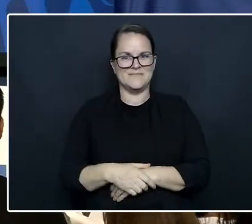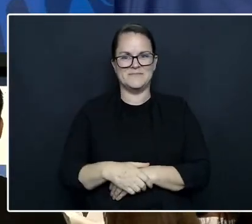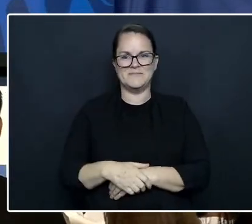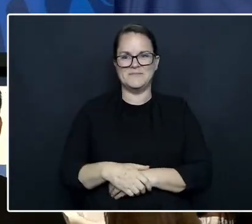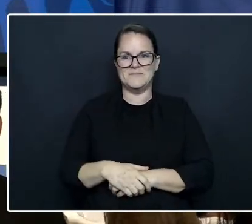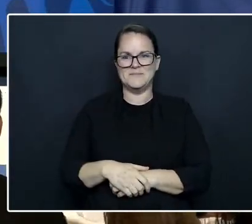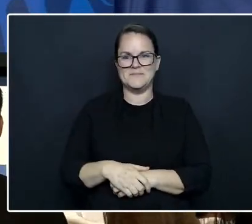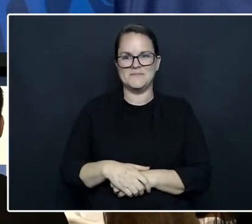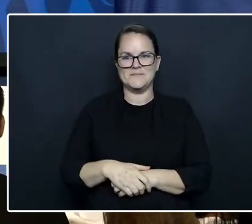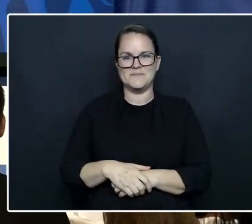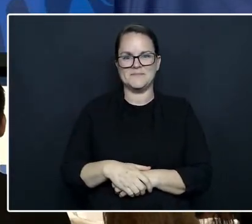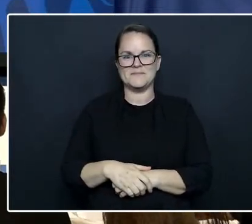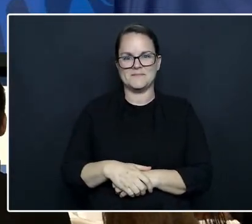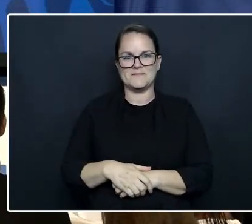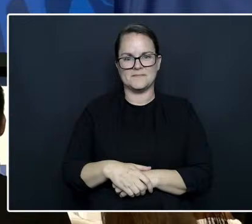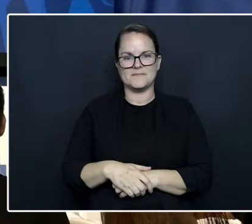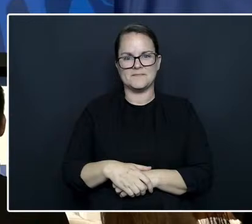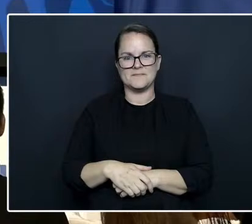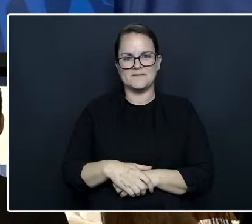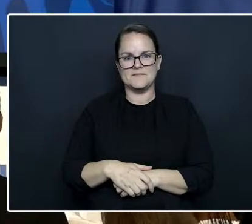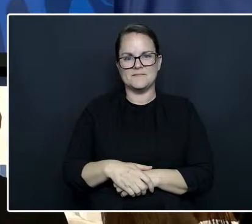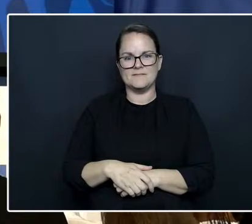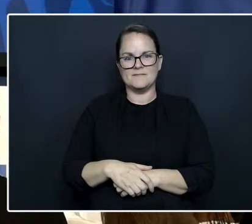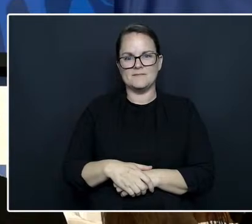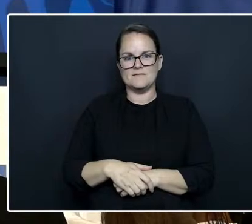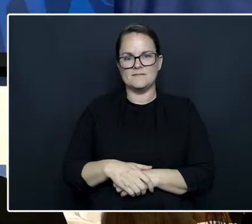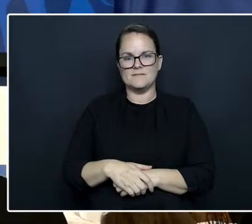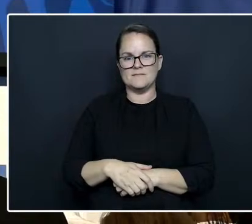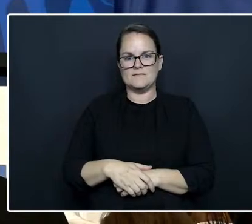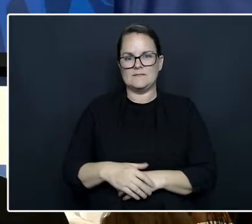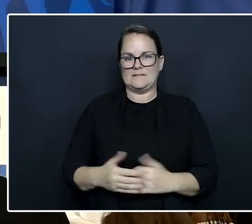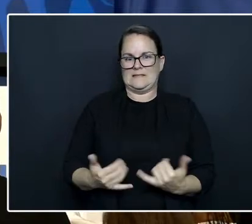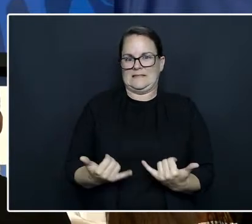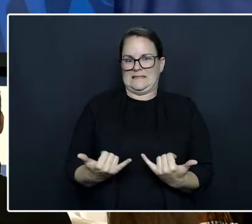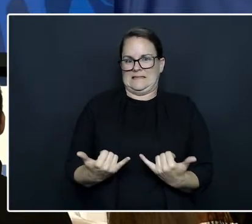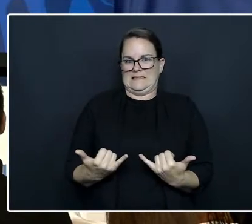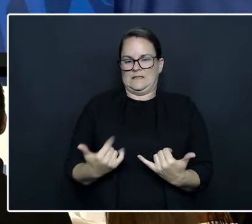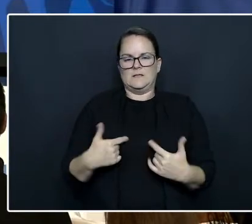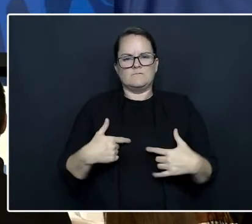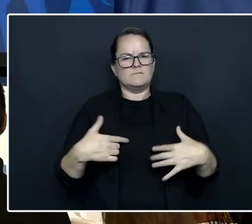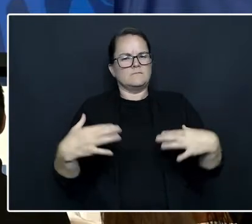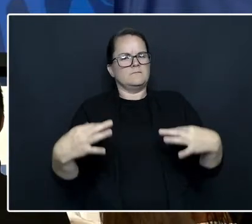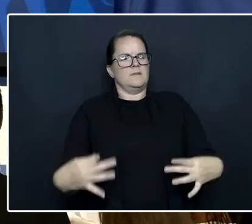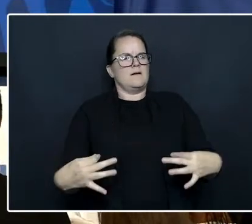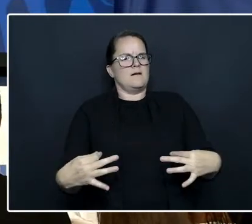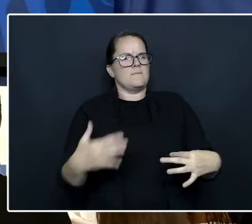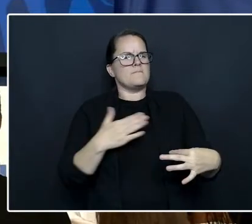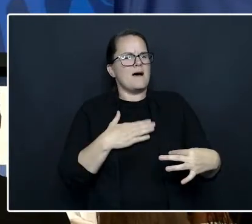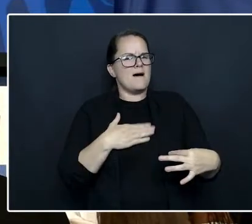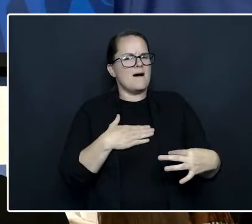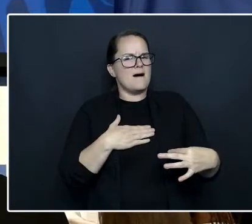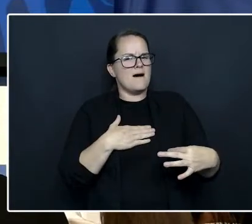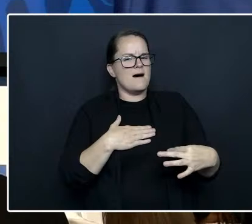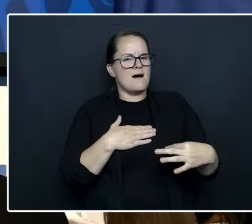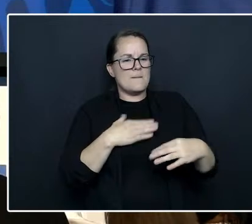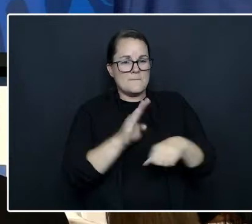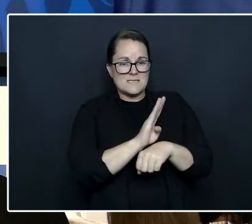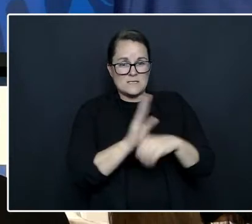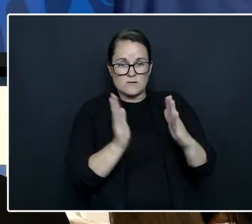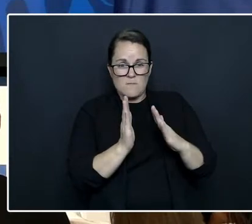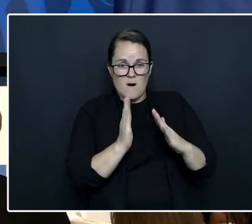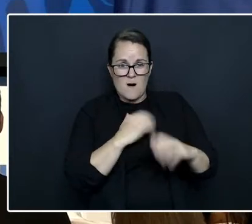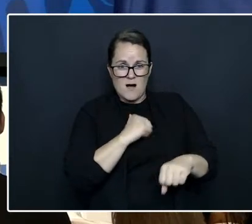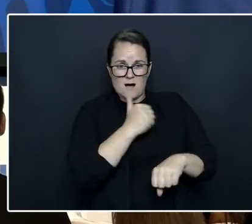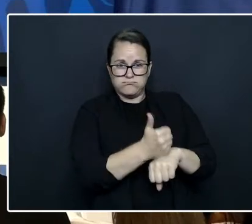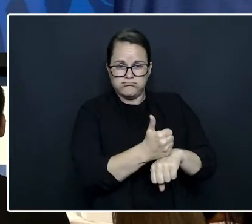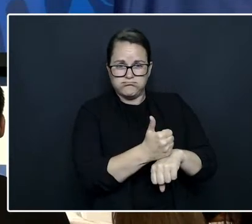So when I decided to start my small business back in 2021,